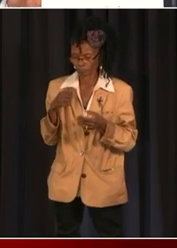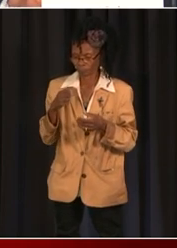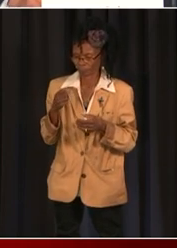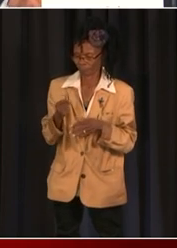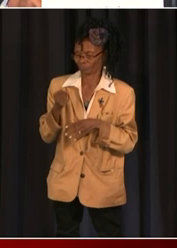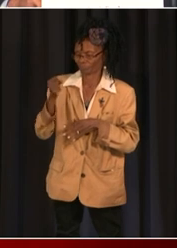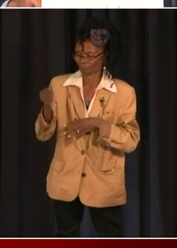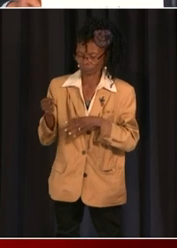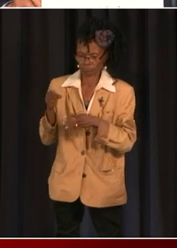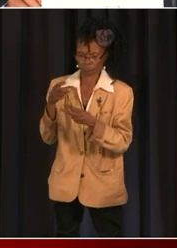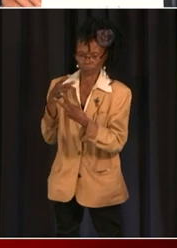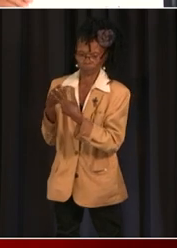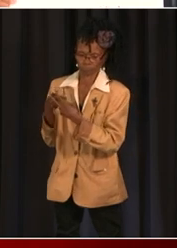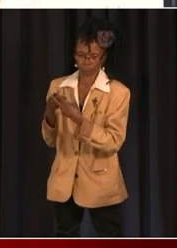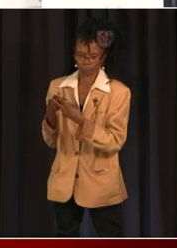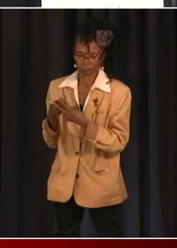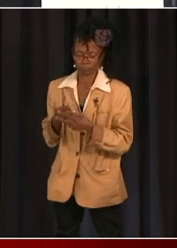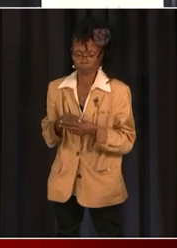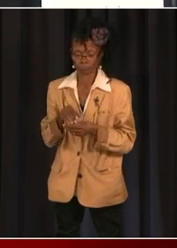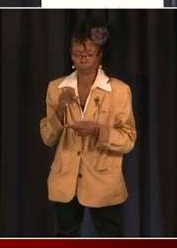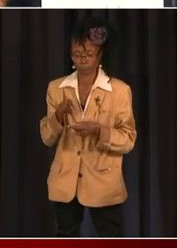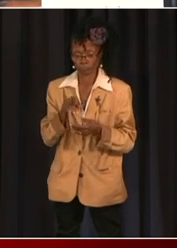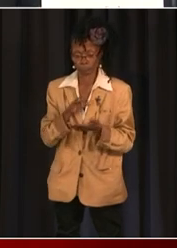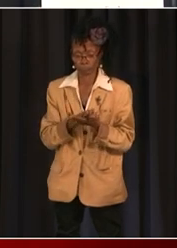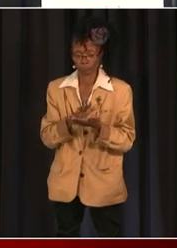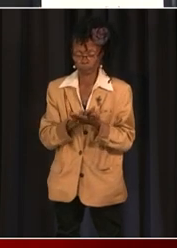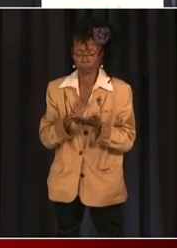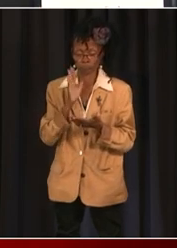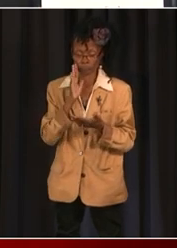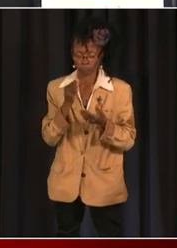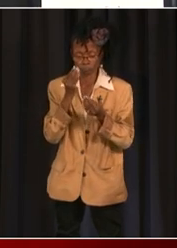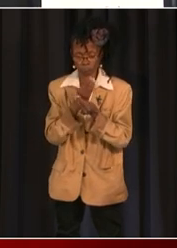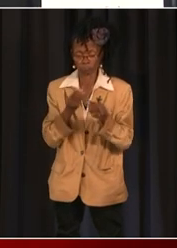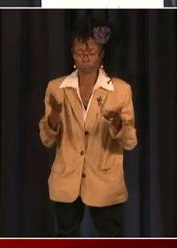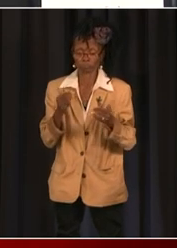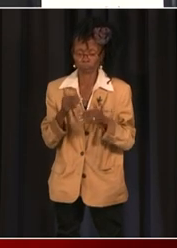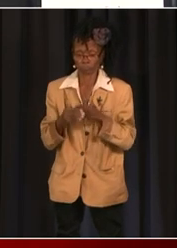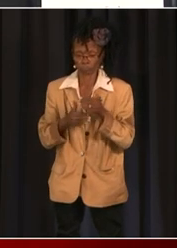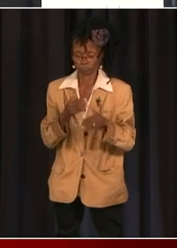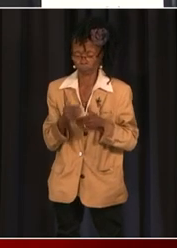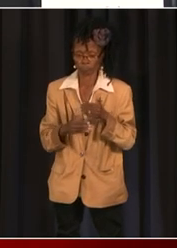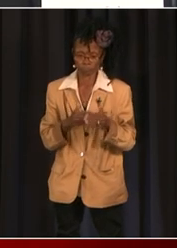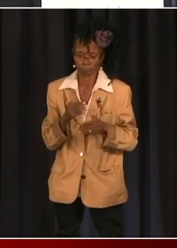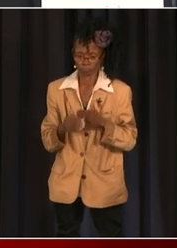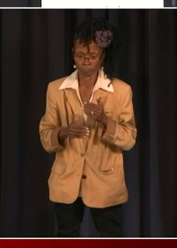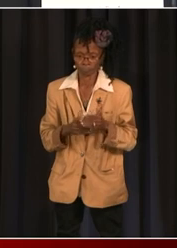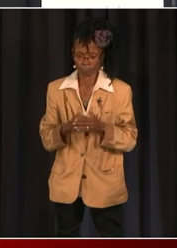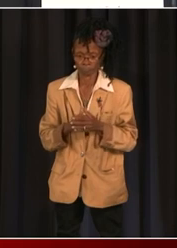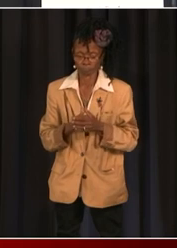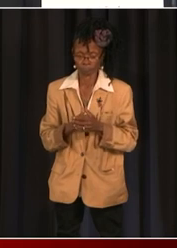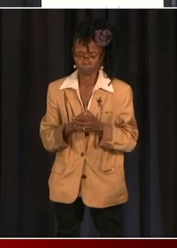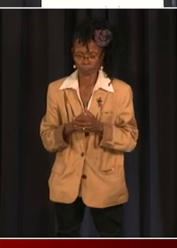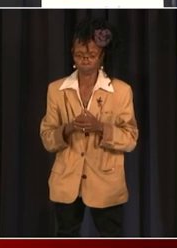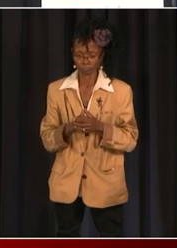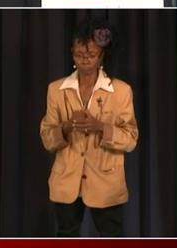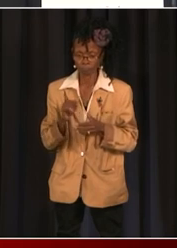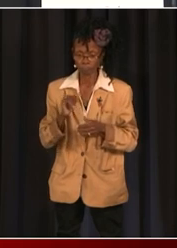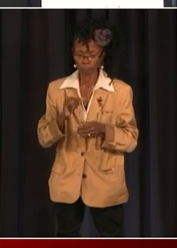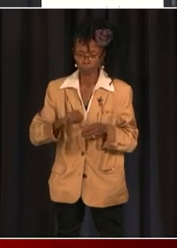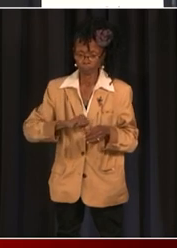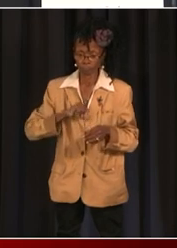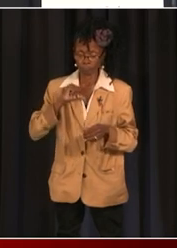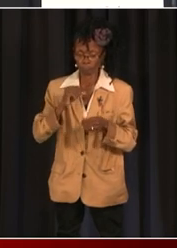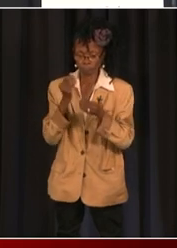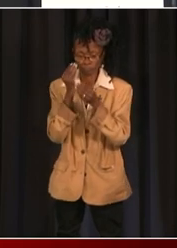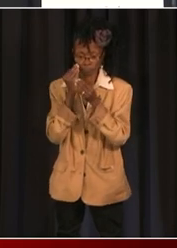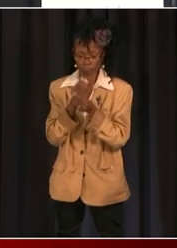quarantine. Schools will share detailed information on those steps with families. We also are proud to report that we